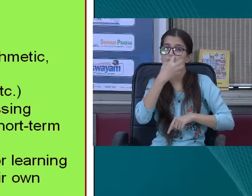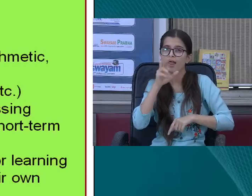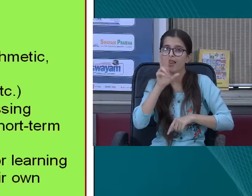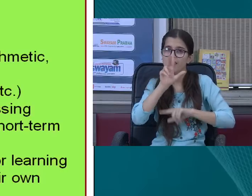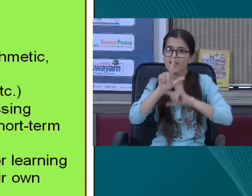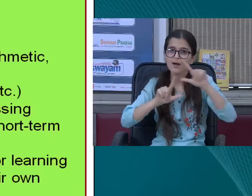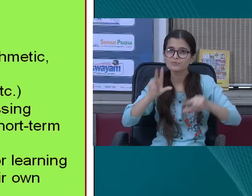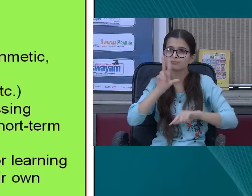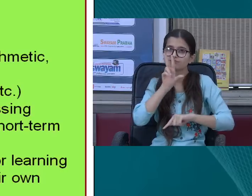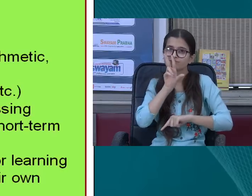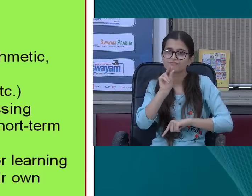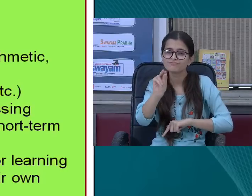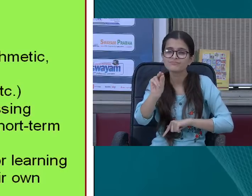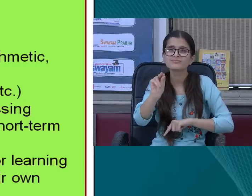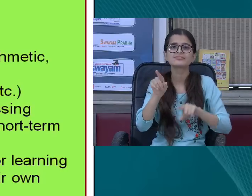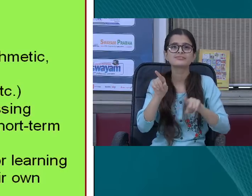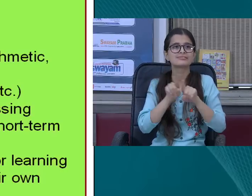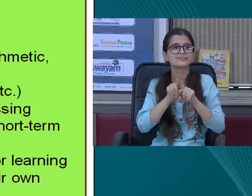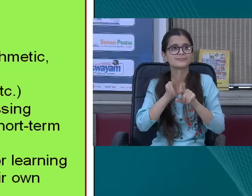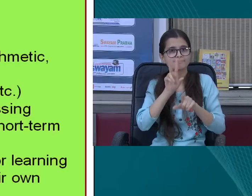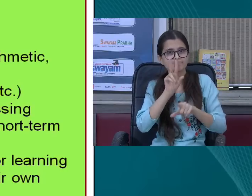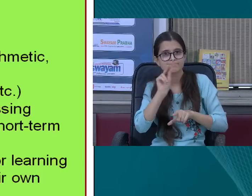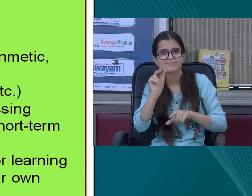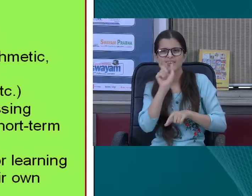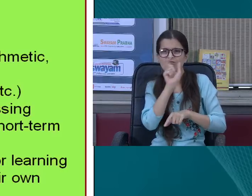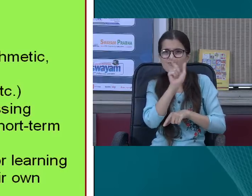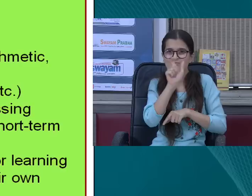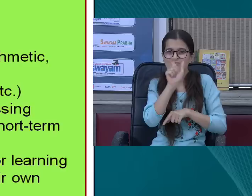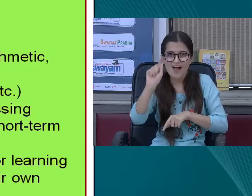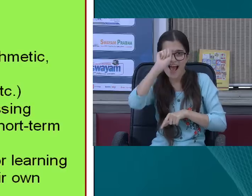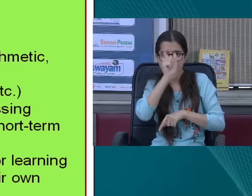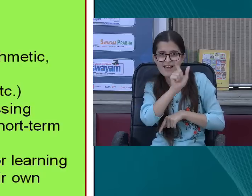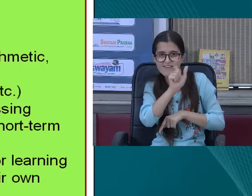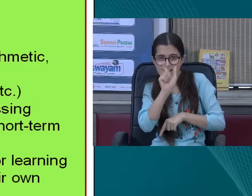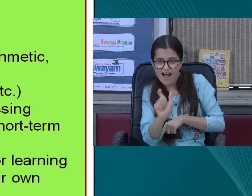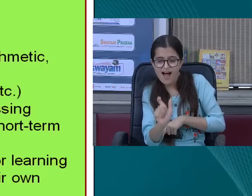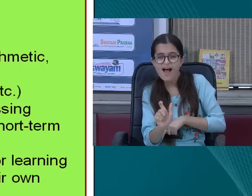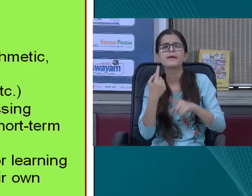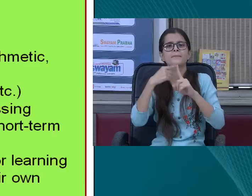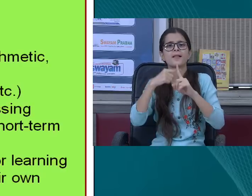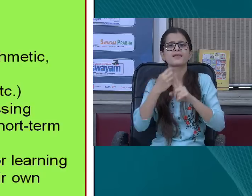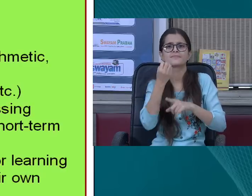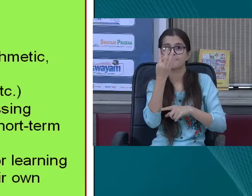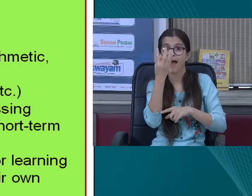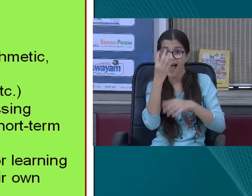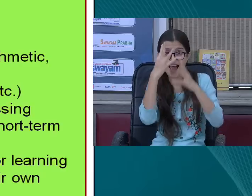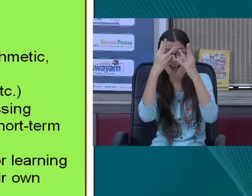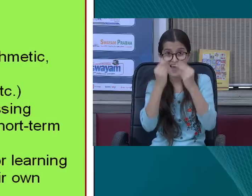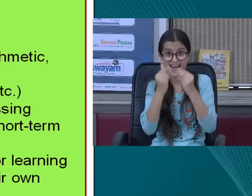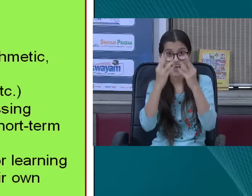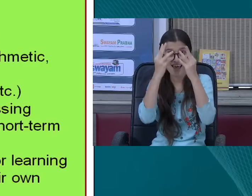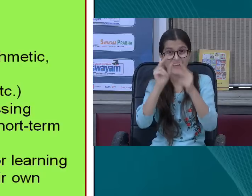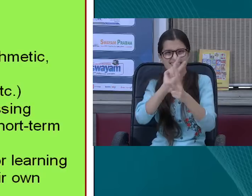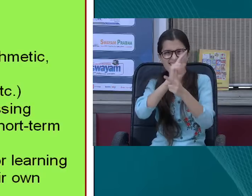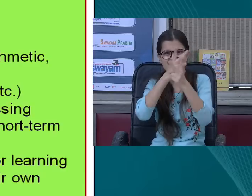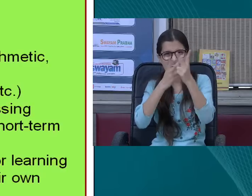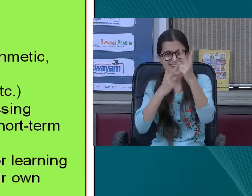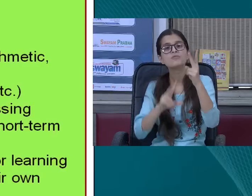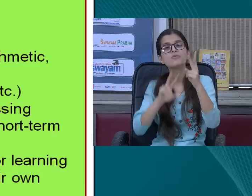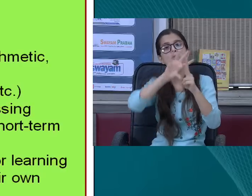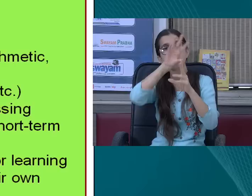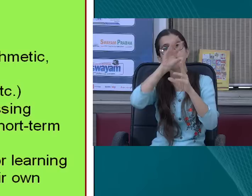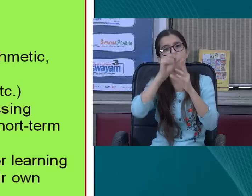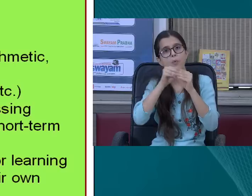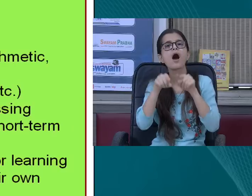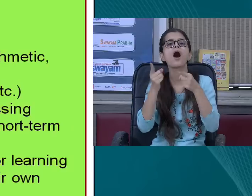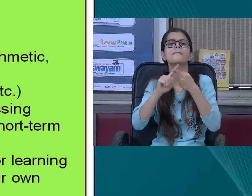have difficulty in speaking, vocabulary, in mathematics, etc. But all these things that we can attribute it to